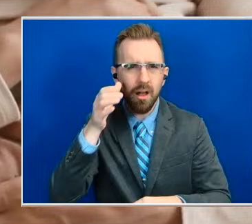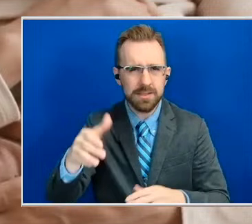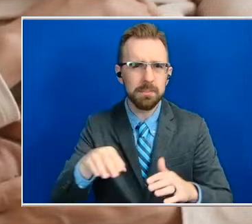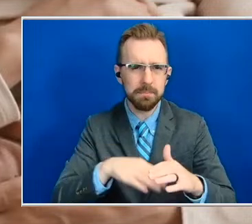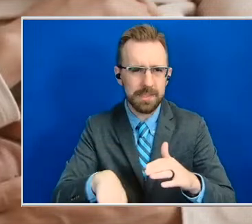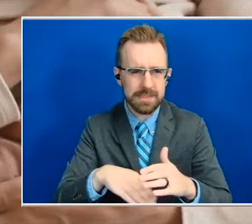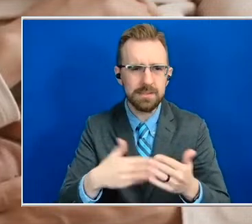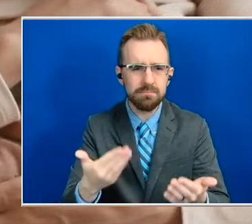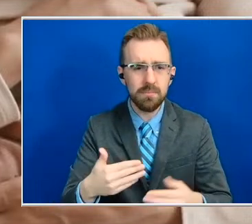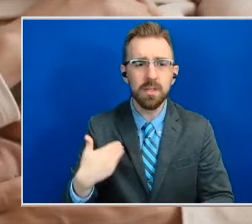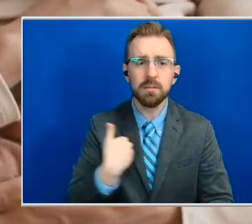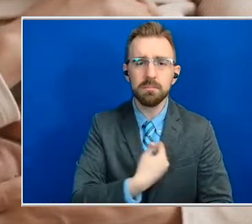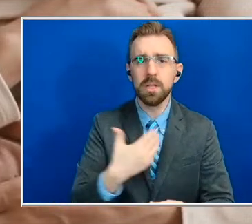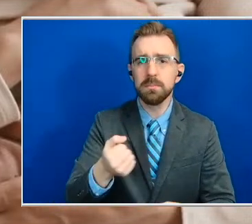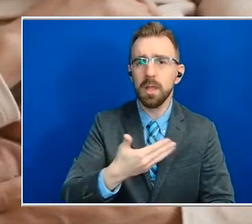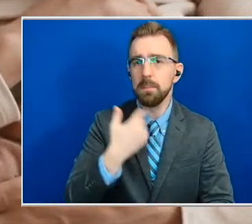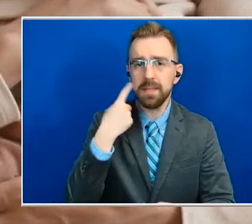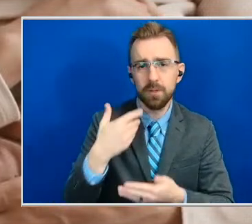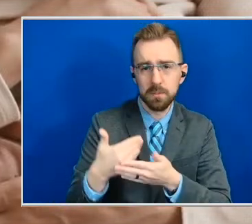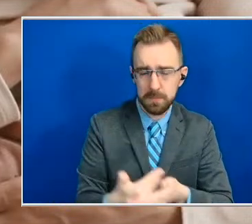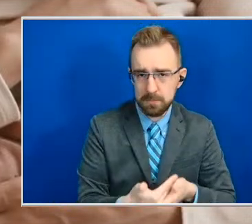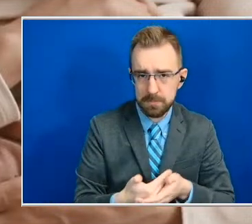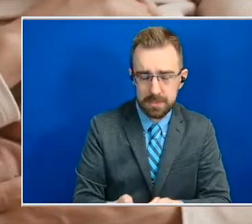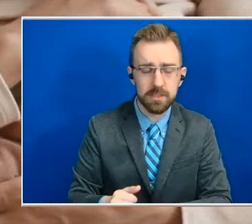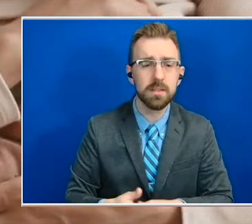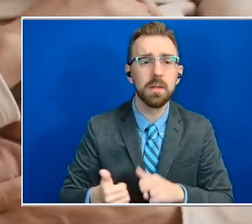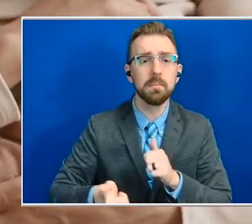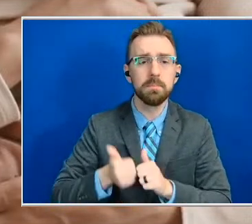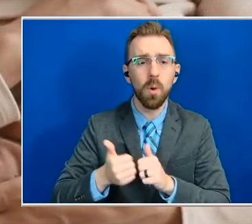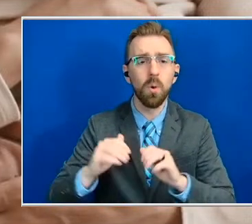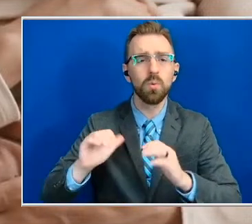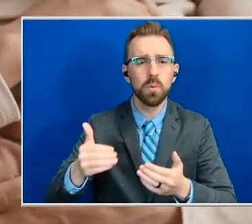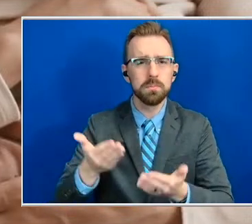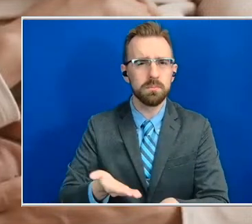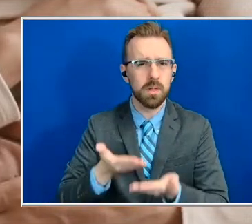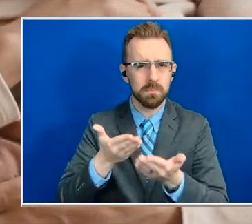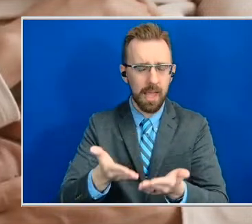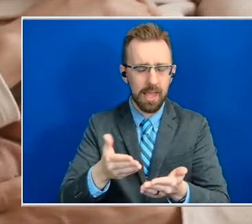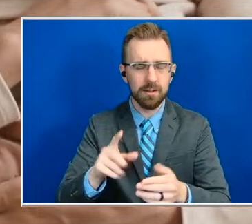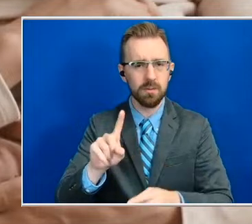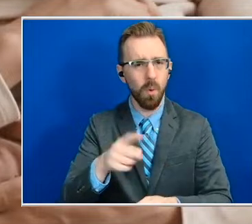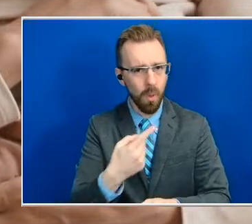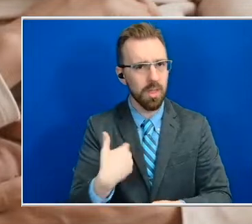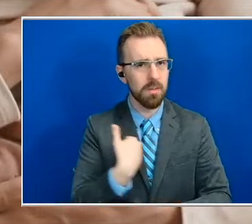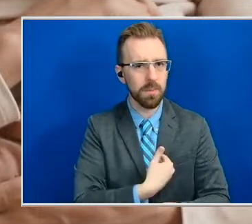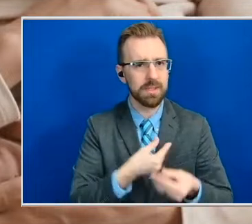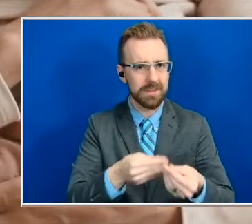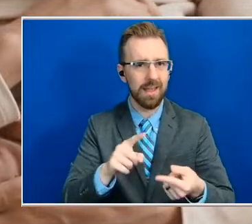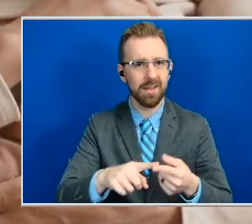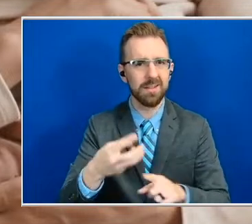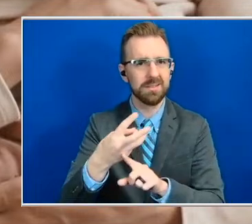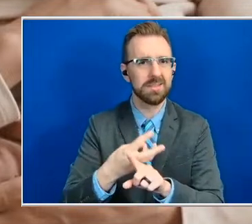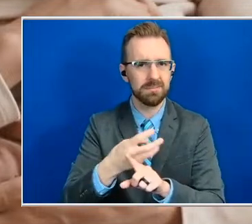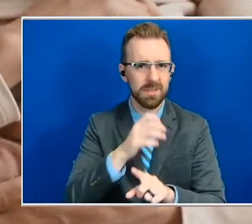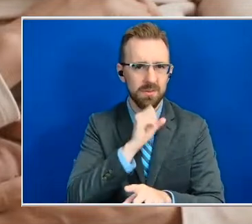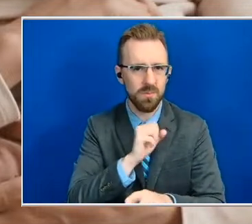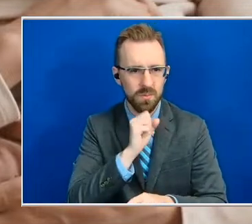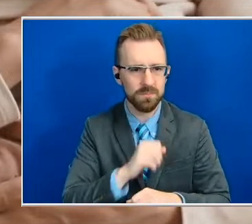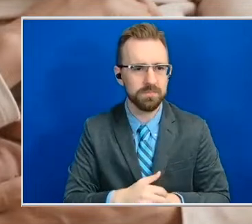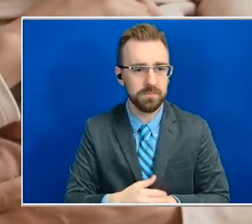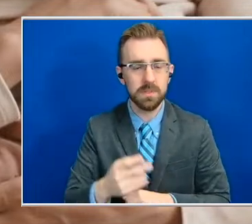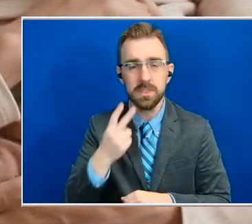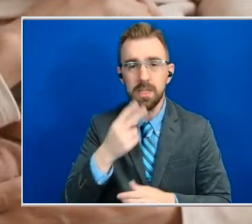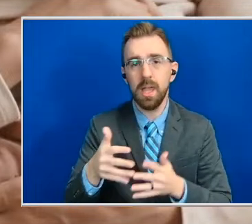is best for the baby, and most groups do recommend exclusive breastfeeding until 6 months of life. So if you look at the American